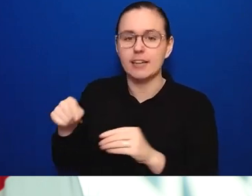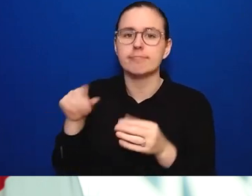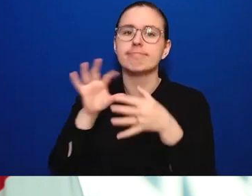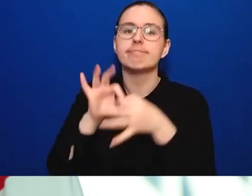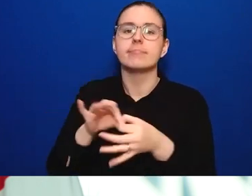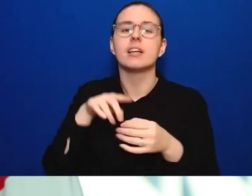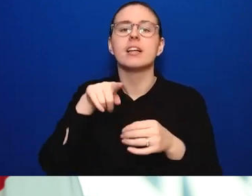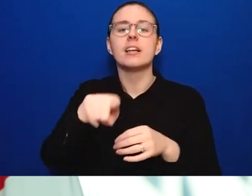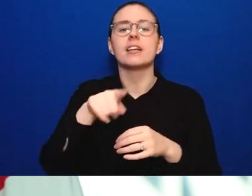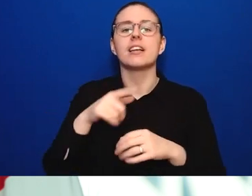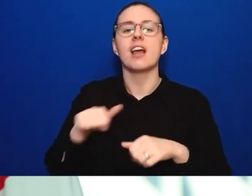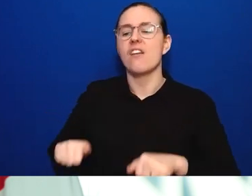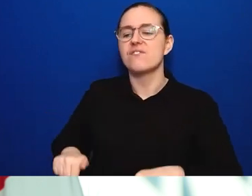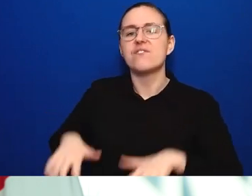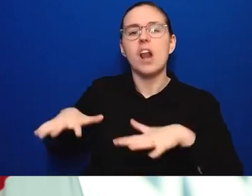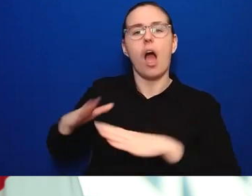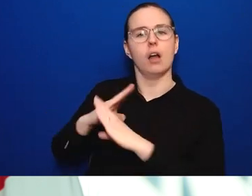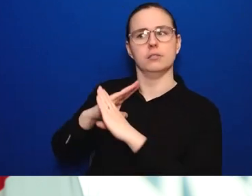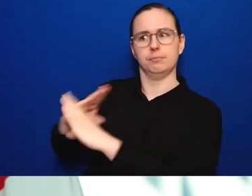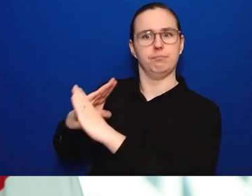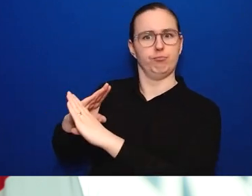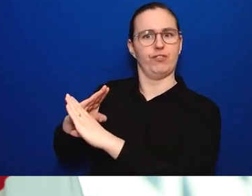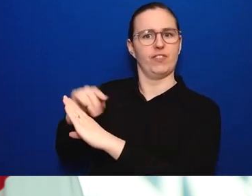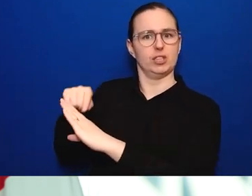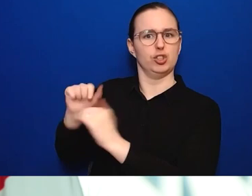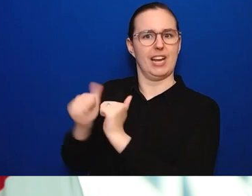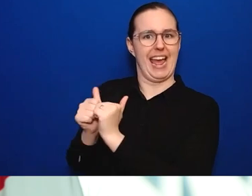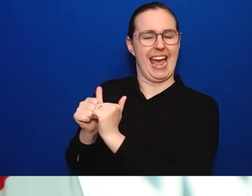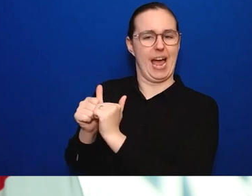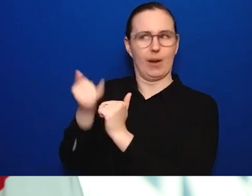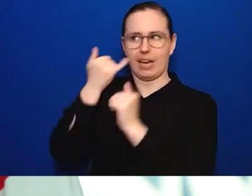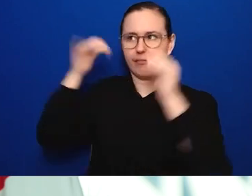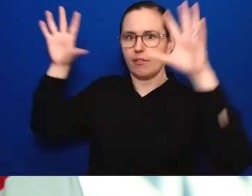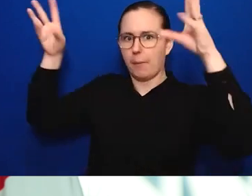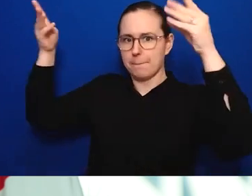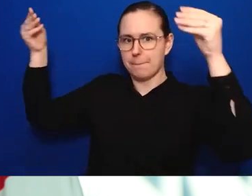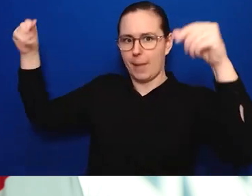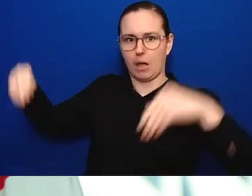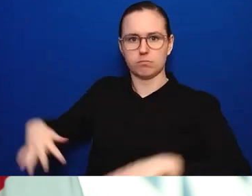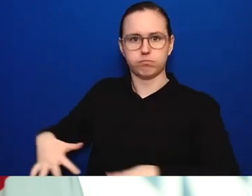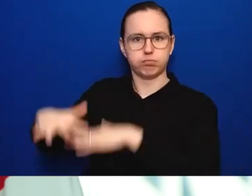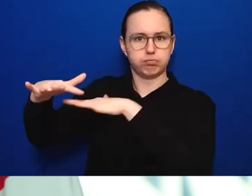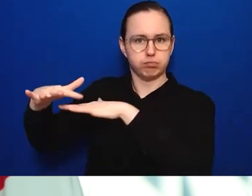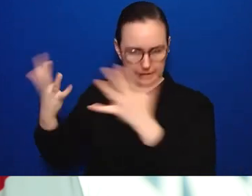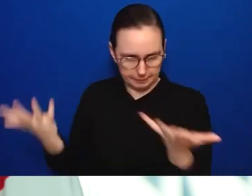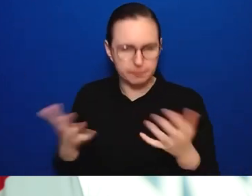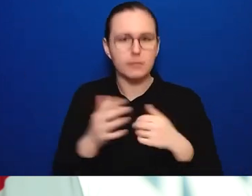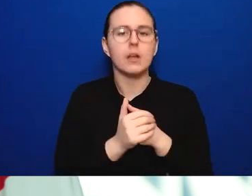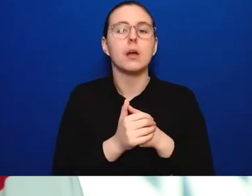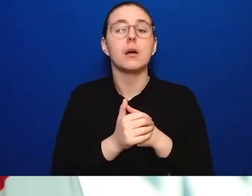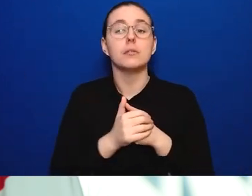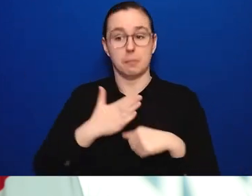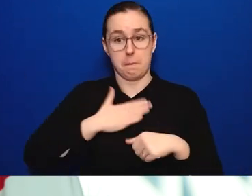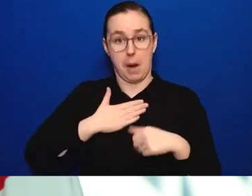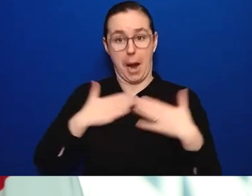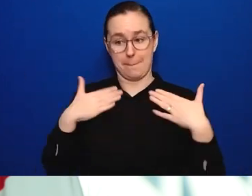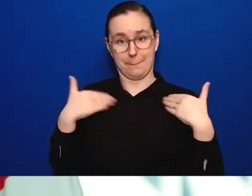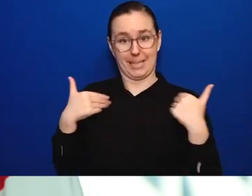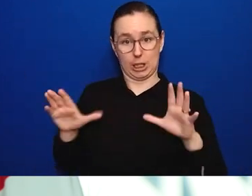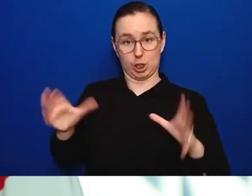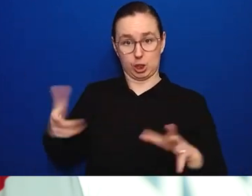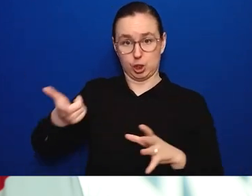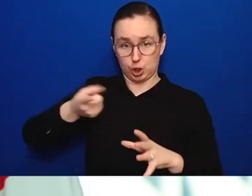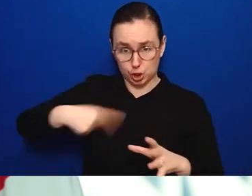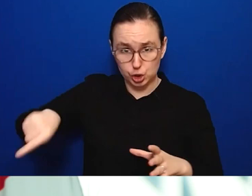and preparedness and disasters in general. I can also tell you that my ministry and other cross ministries have been